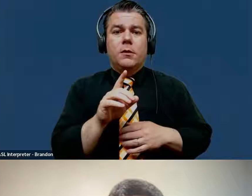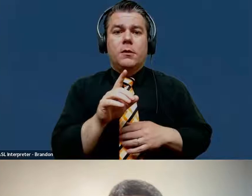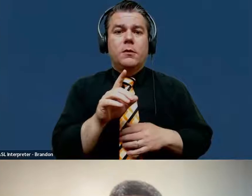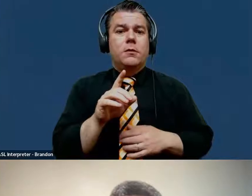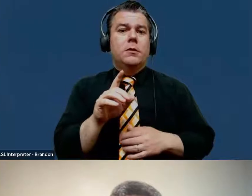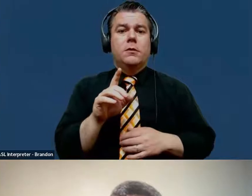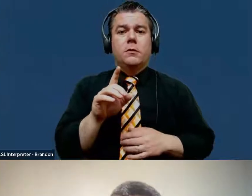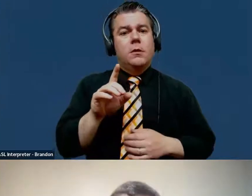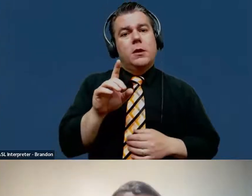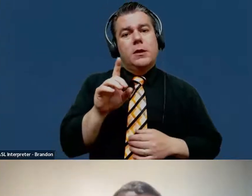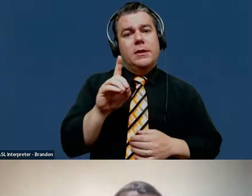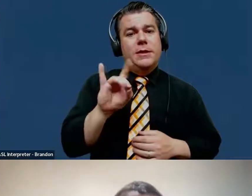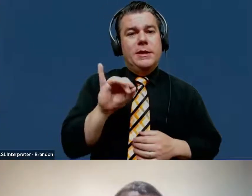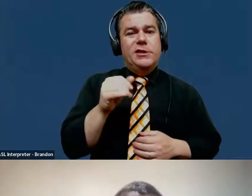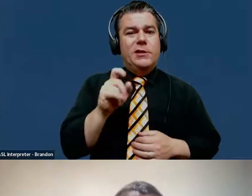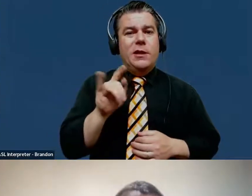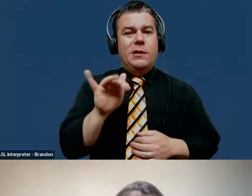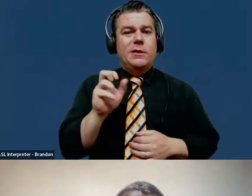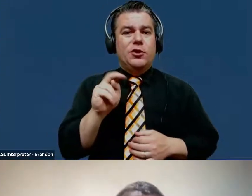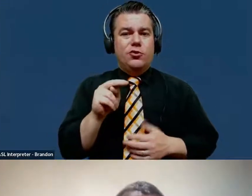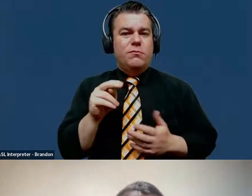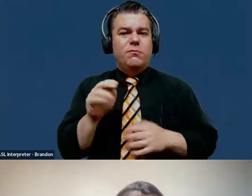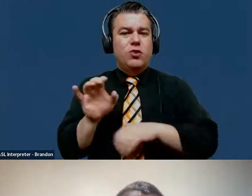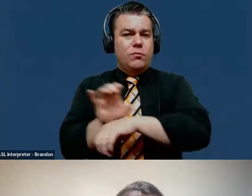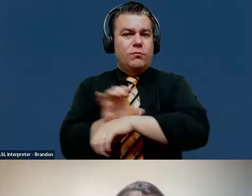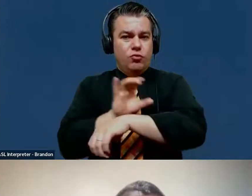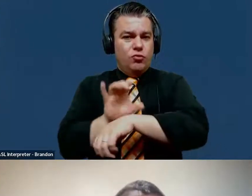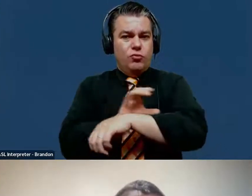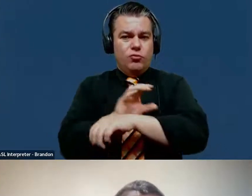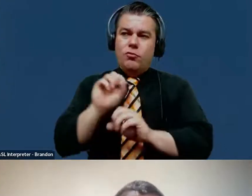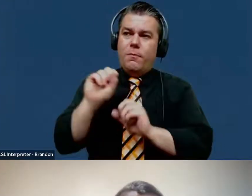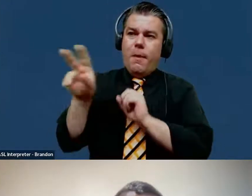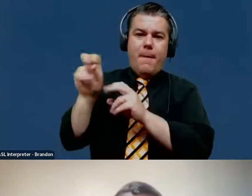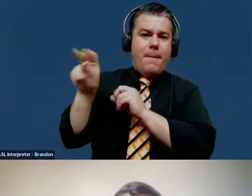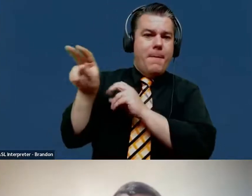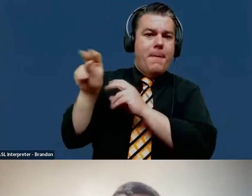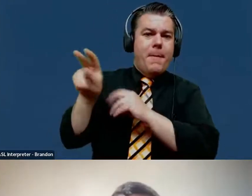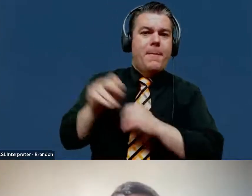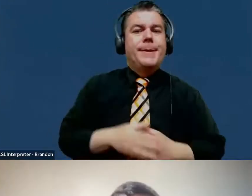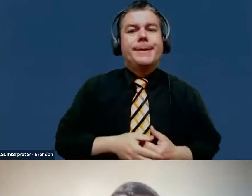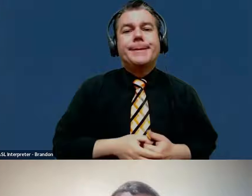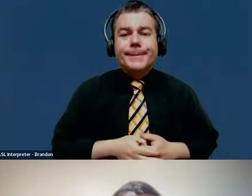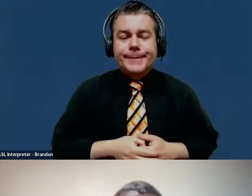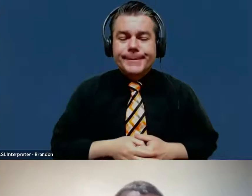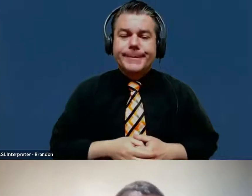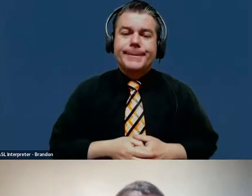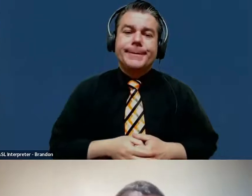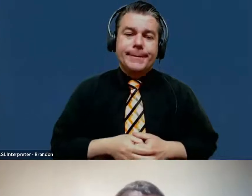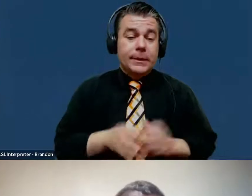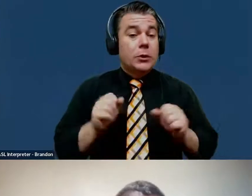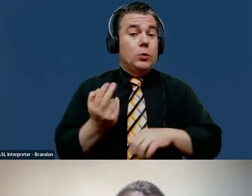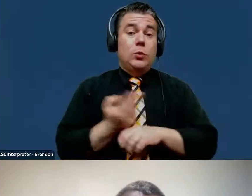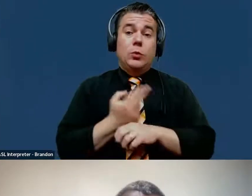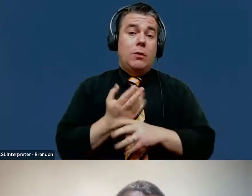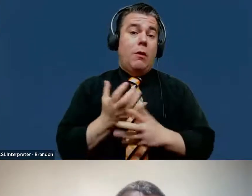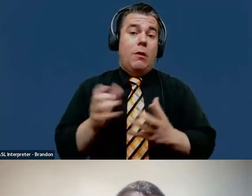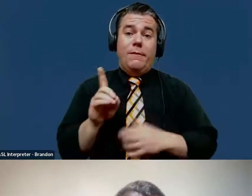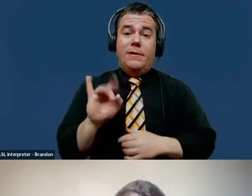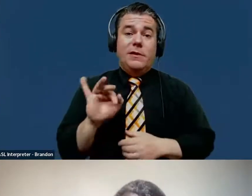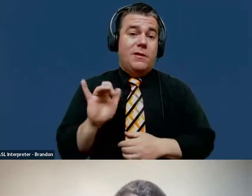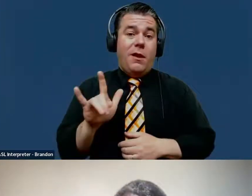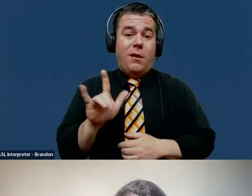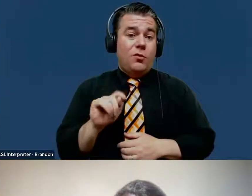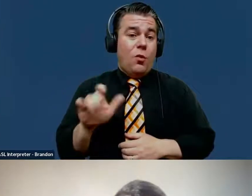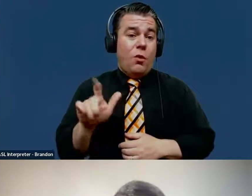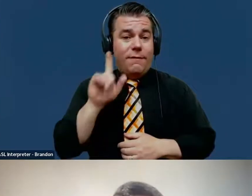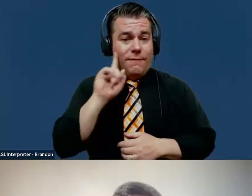mentioned, because today we can use a lot of digital tools to really get as much